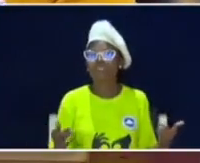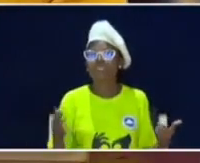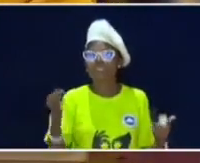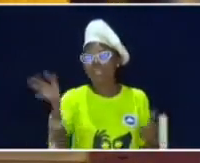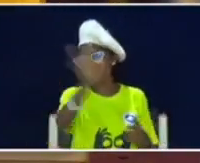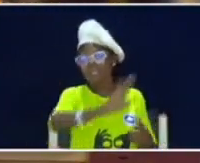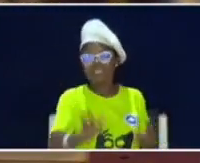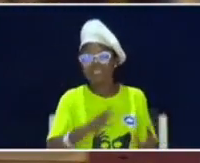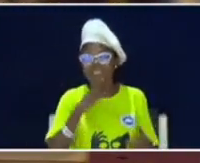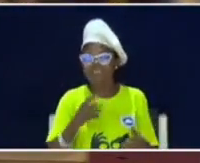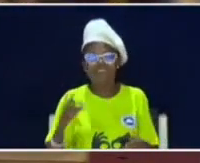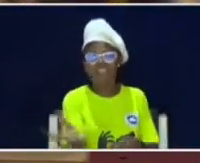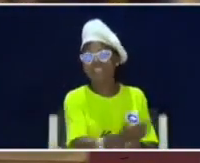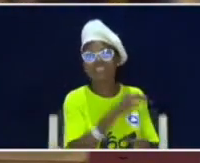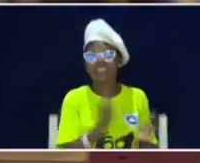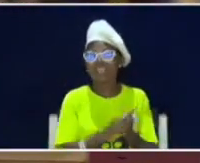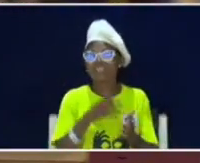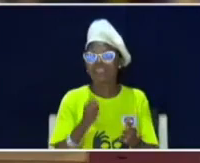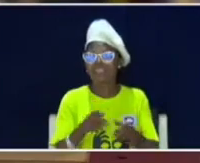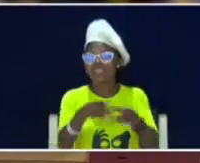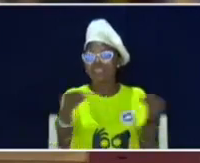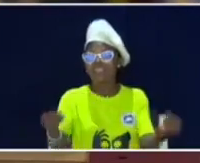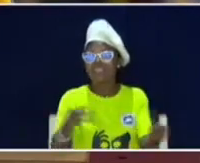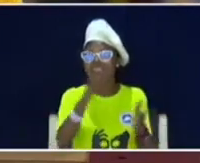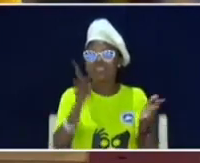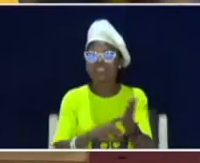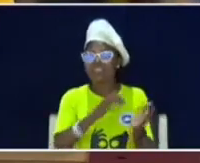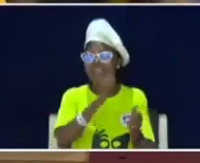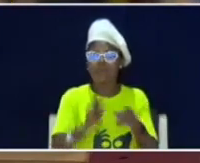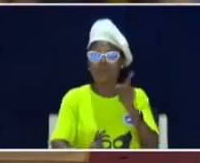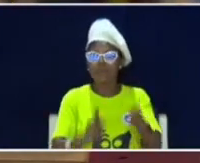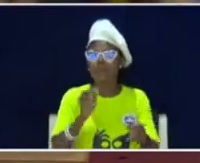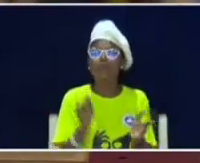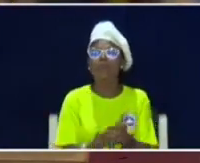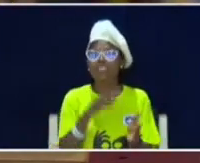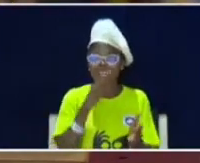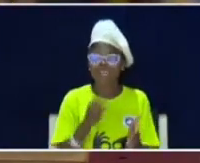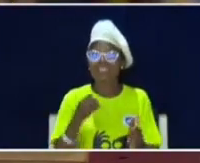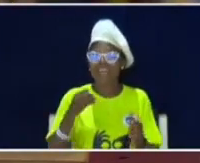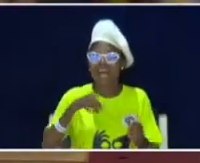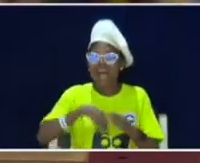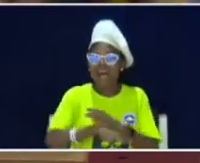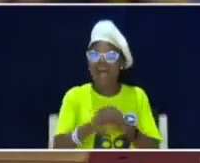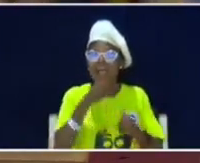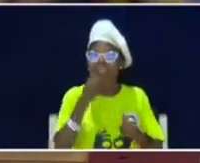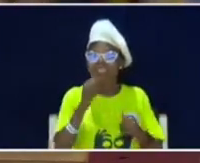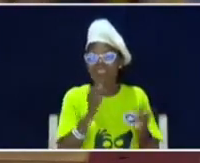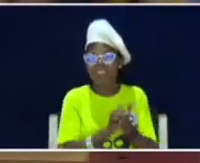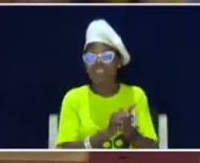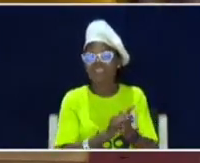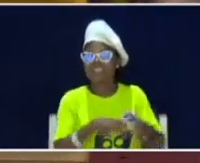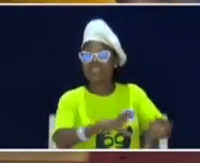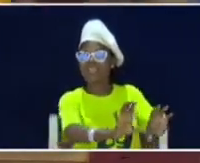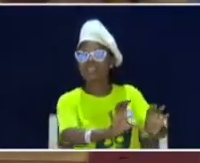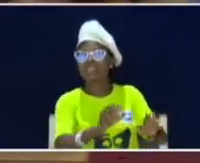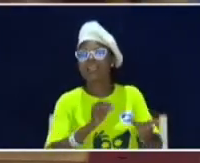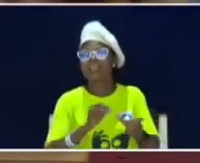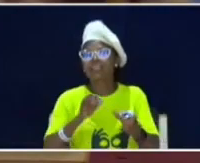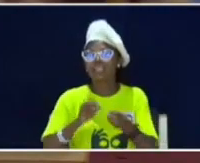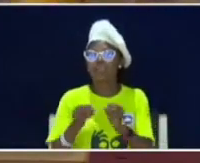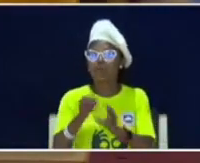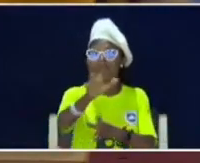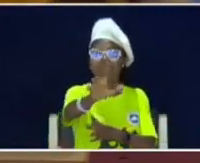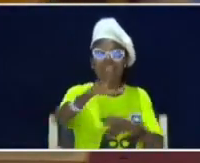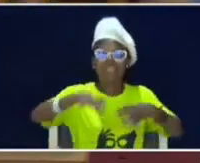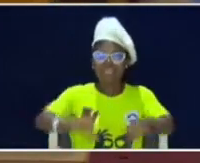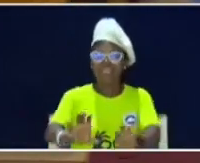never possess the land. These are people that belong to the grasshopper class. And tonight, there's a third class